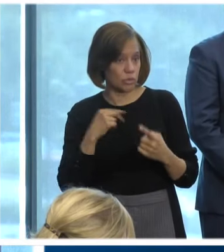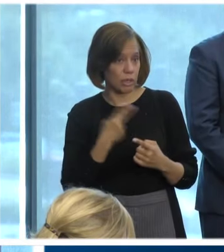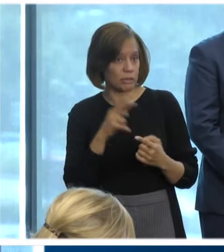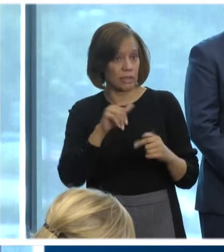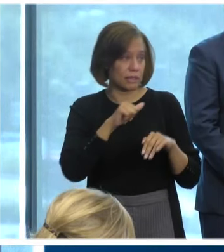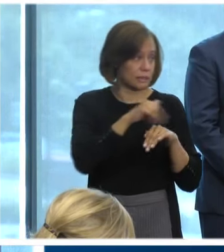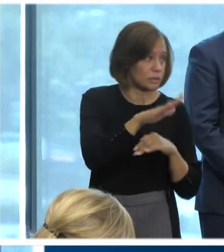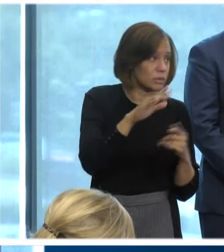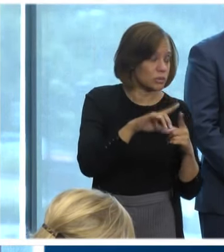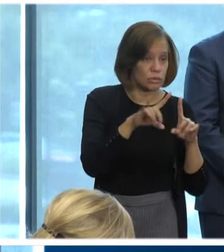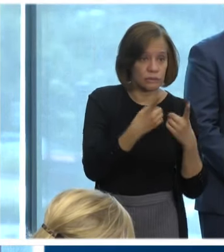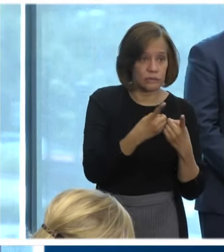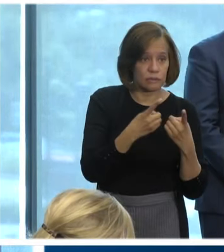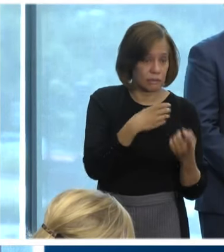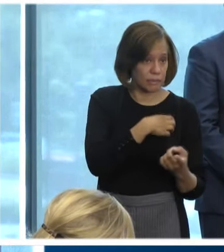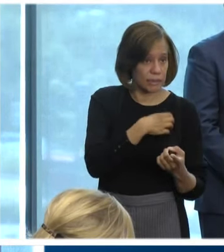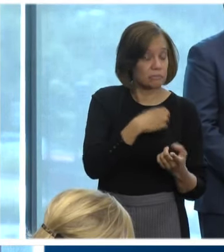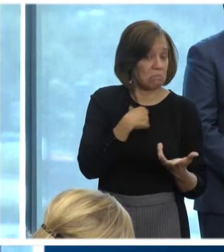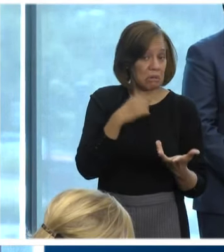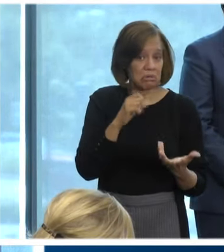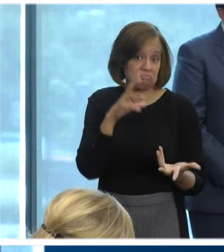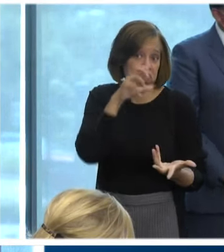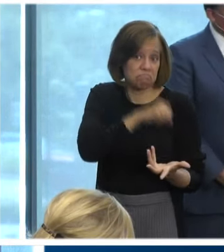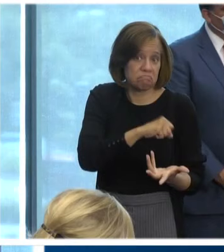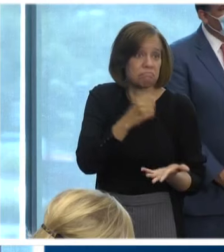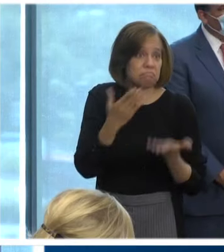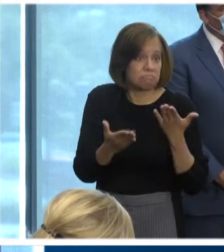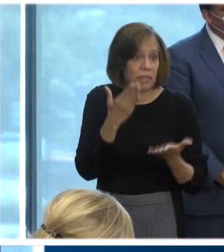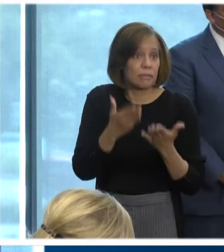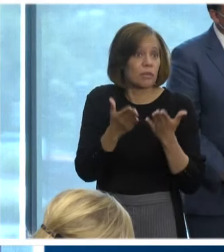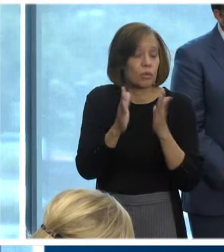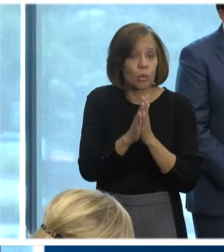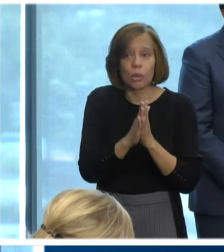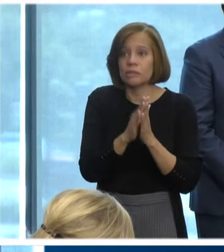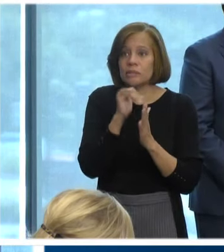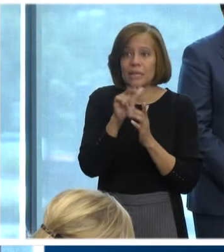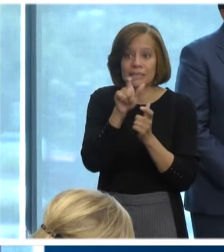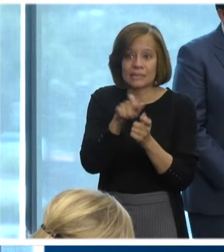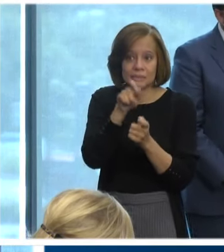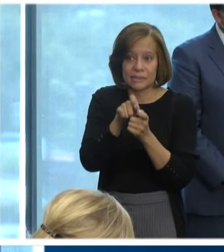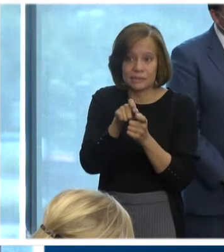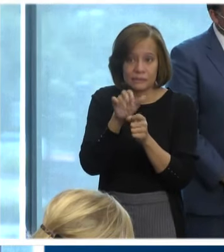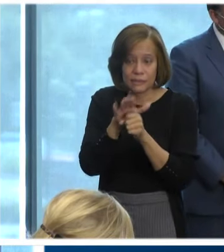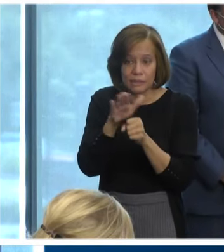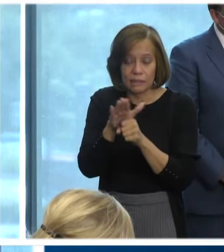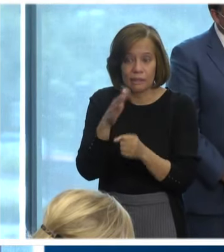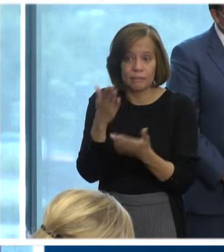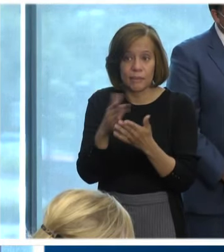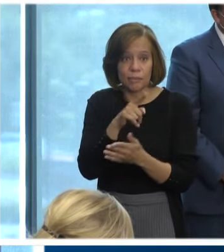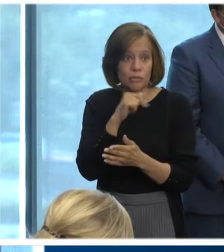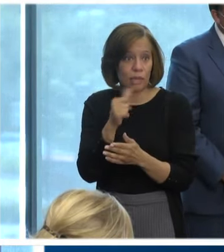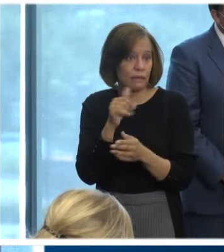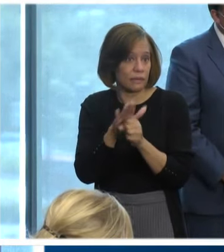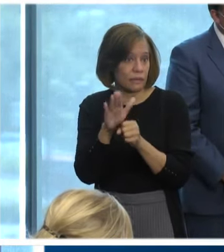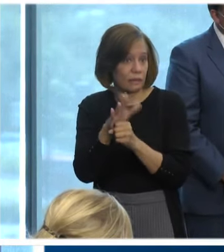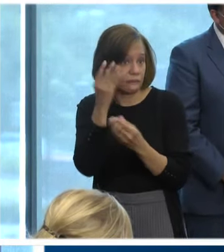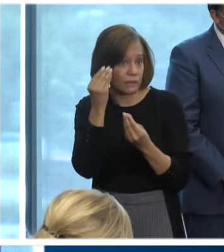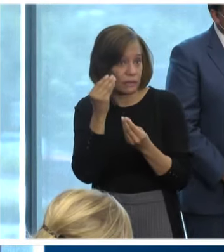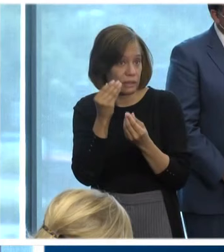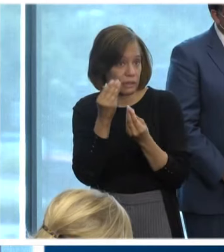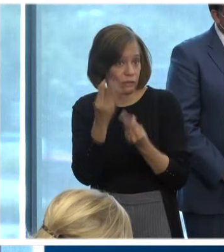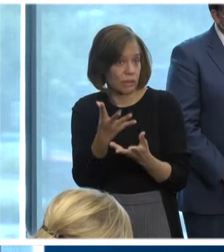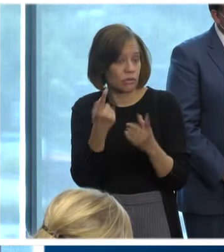of Police. I could speculate that maybe a request wasn't specific enough. Maybe you didn't have enough information